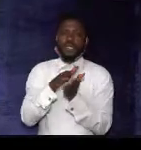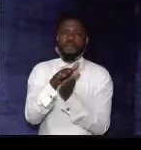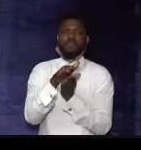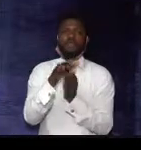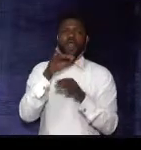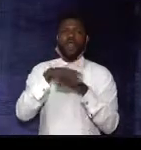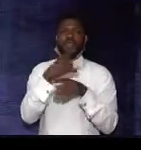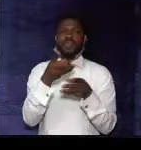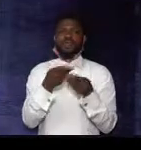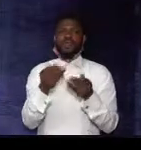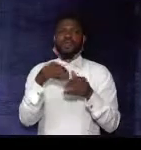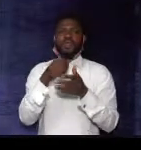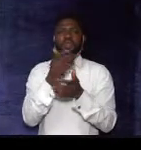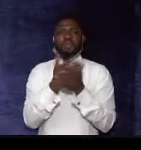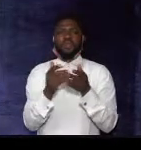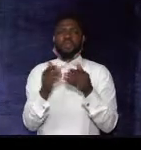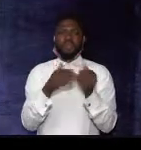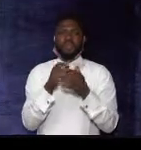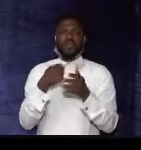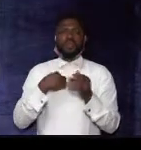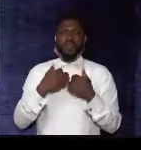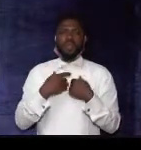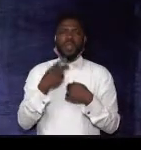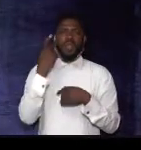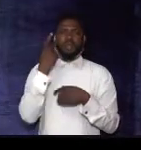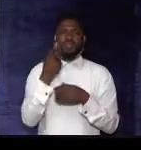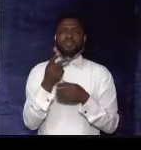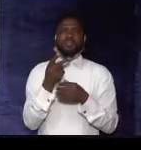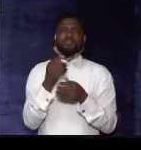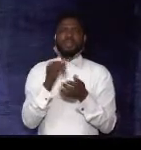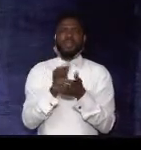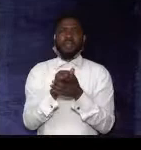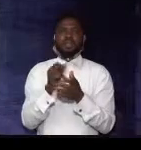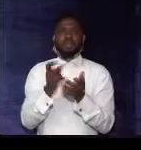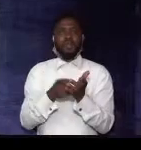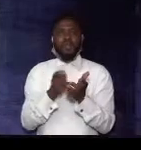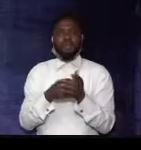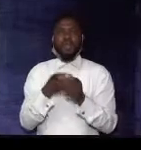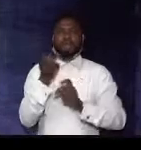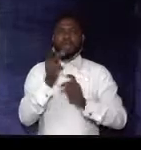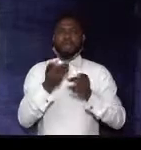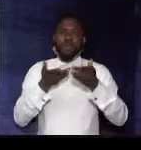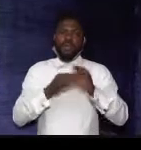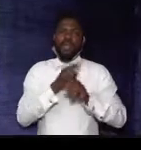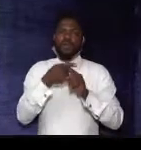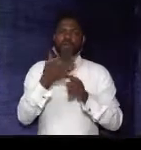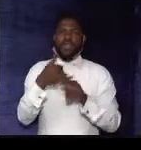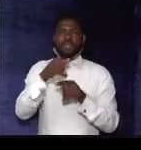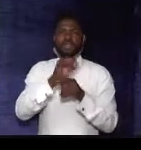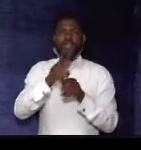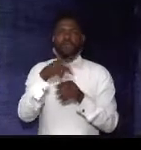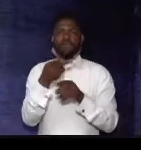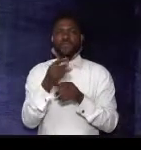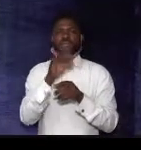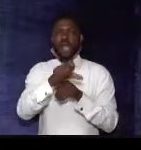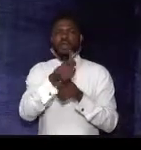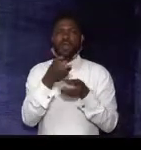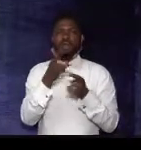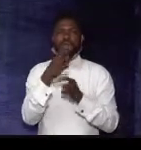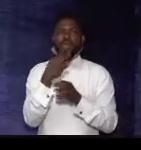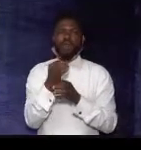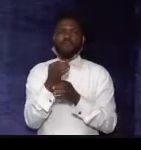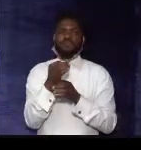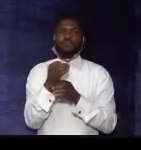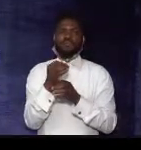sleeping on the floor. In some cases, we have seen that at times people die when they fall. So it's another way